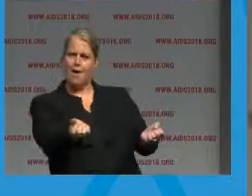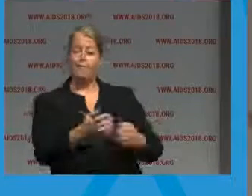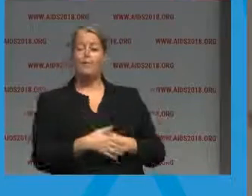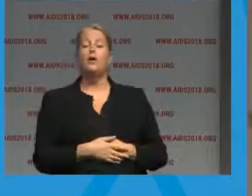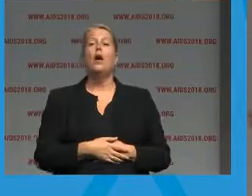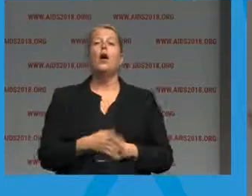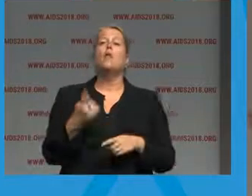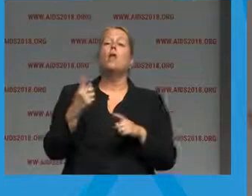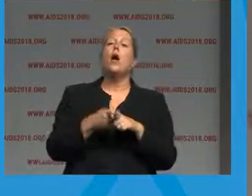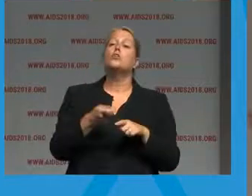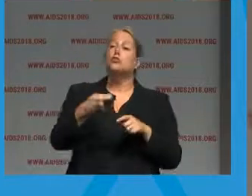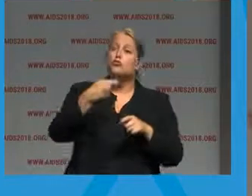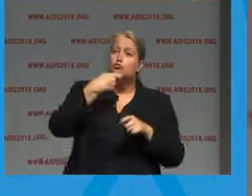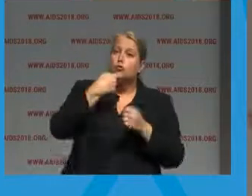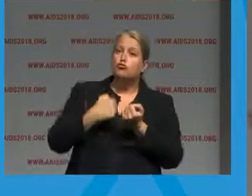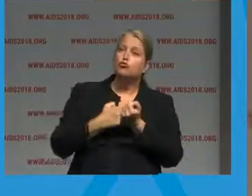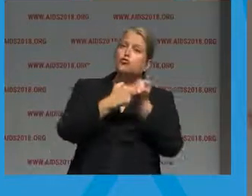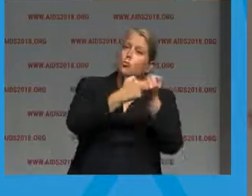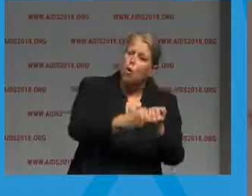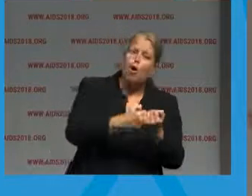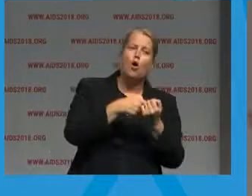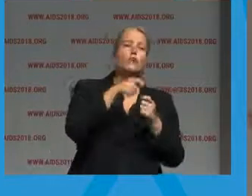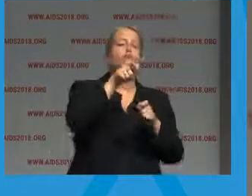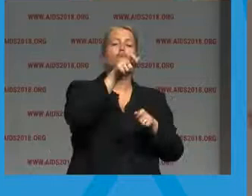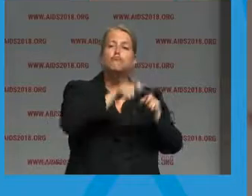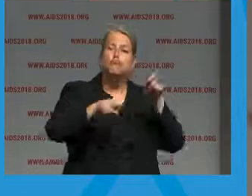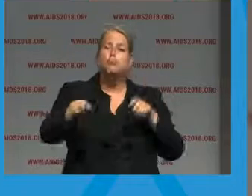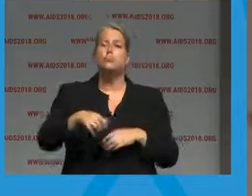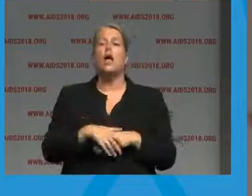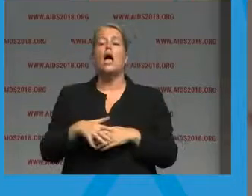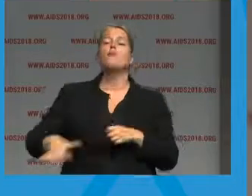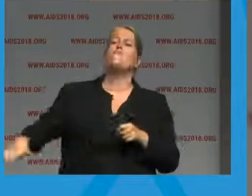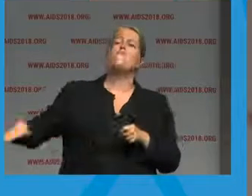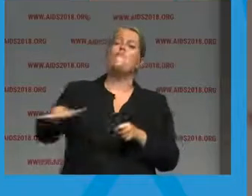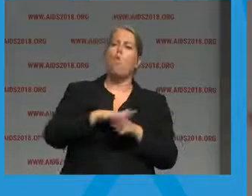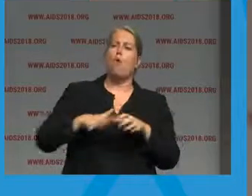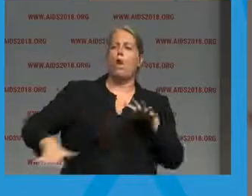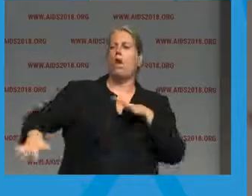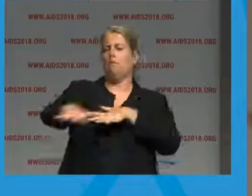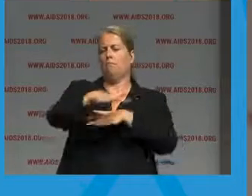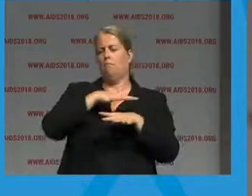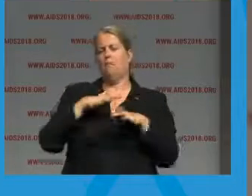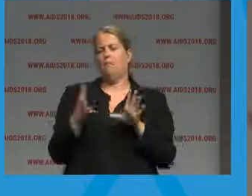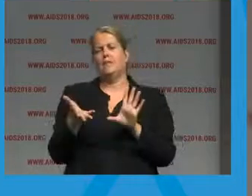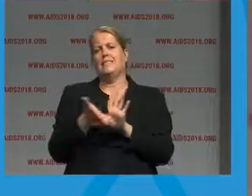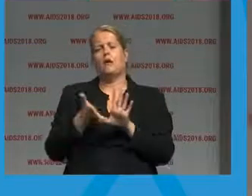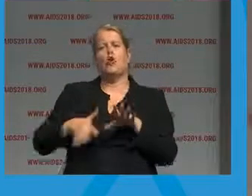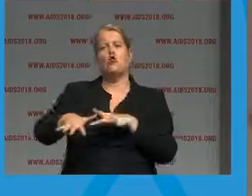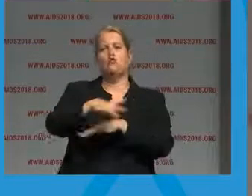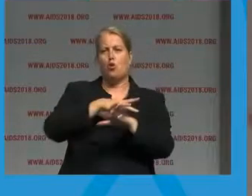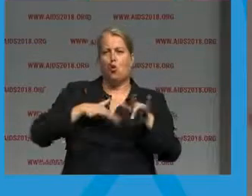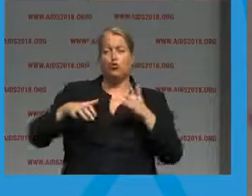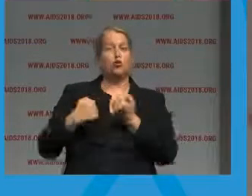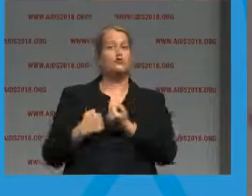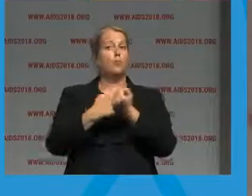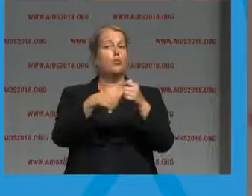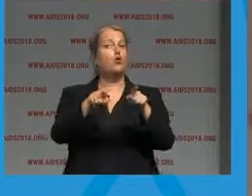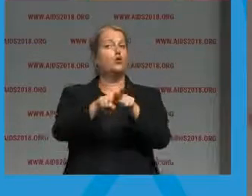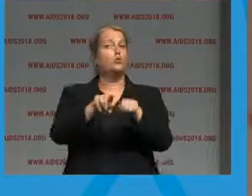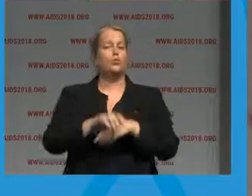for people taking the medications, full psychosocial support, particularly for people with drug-resistant TB,